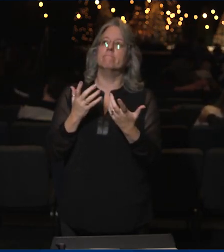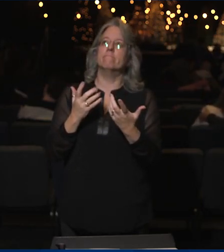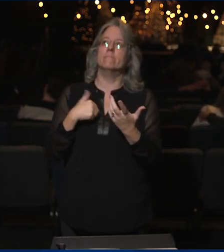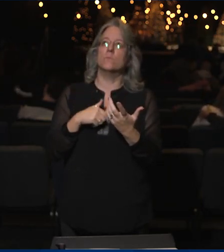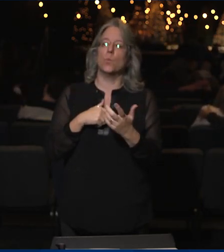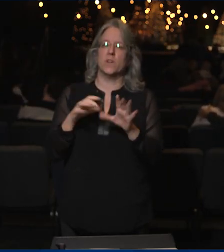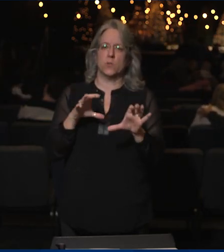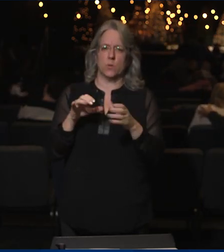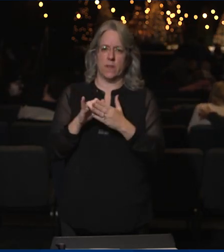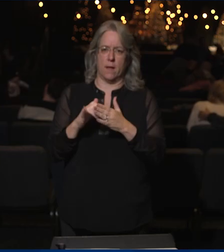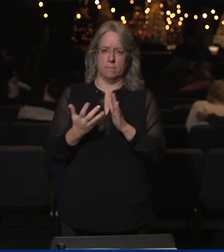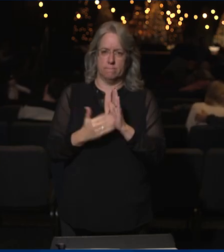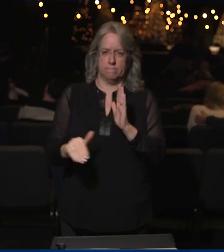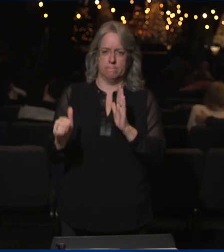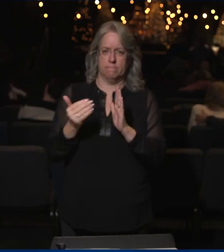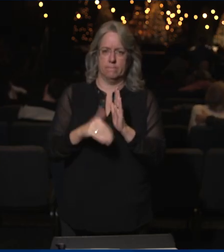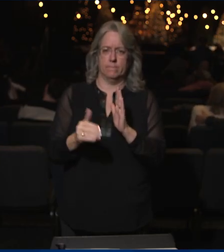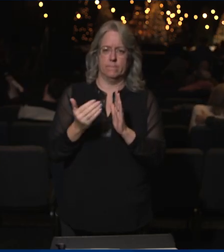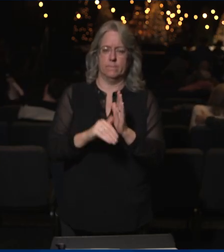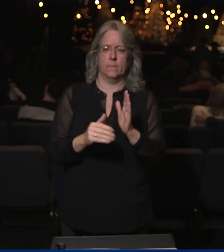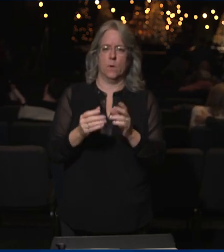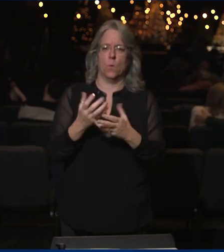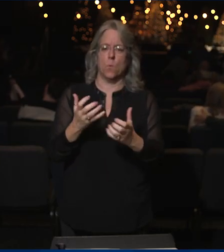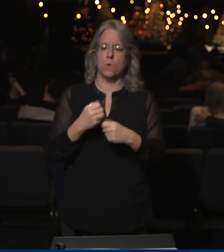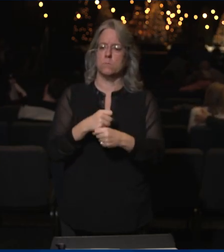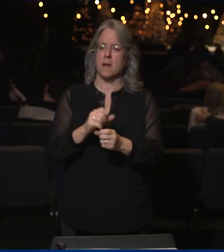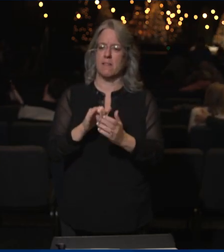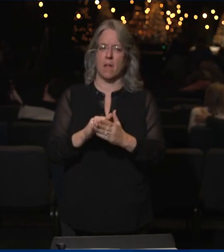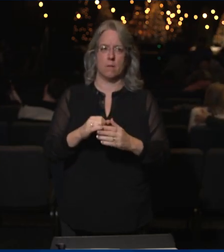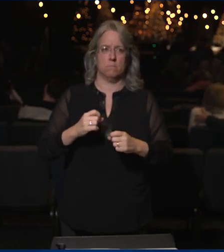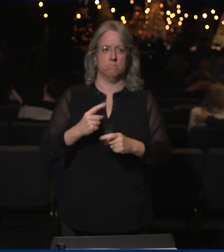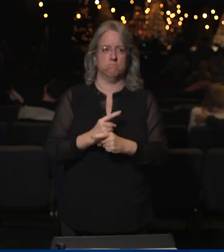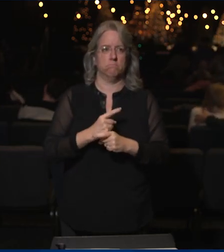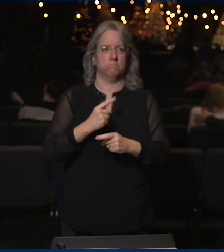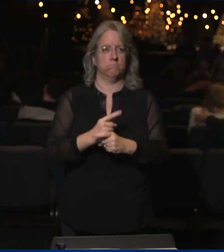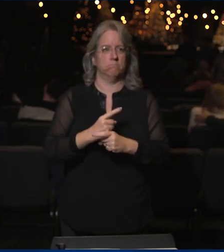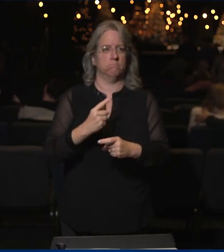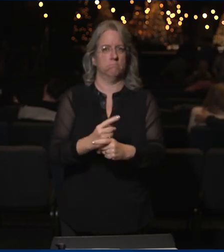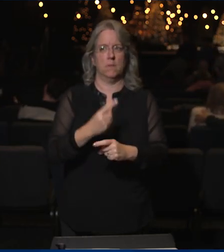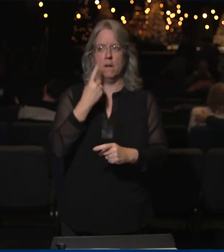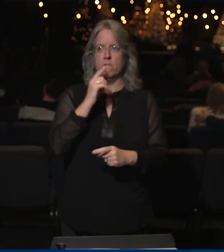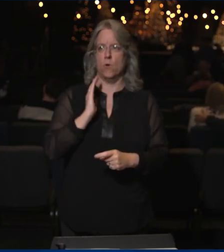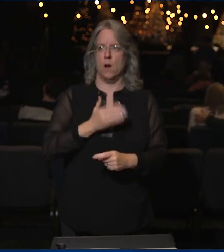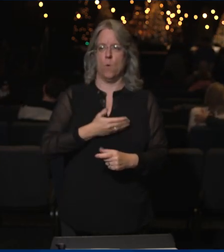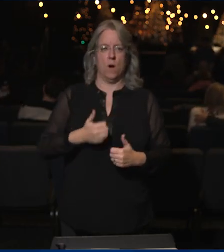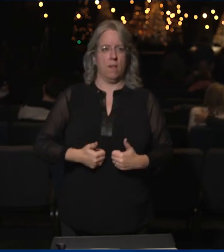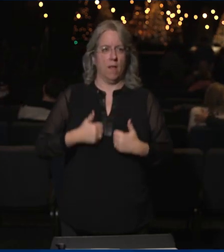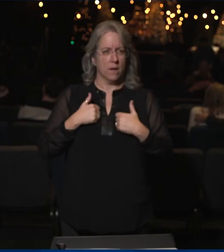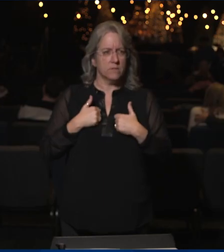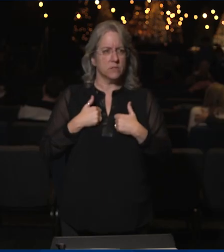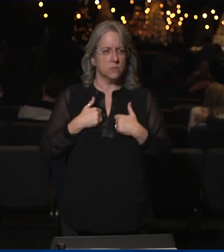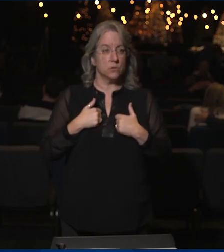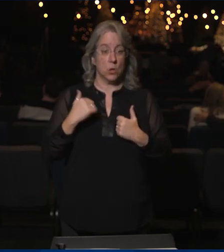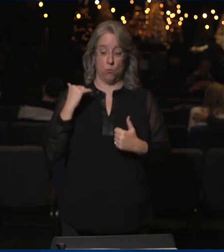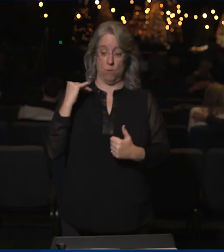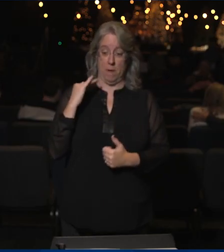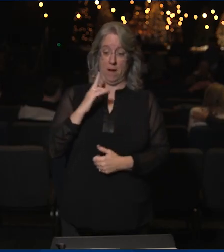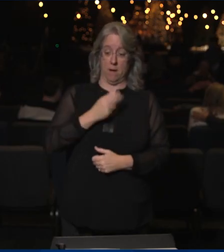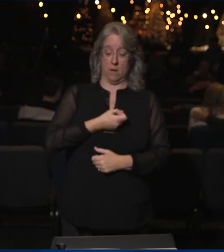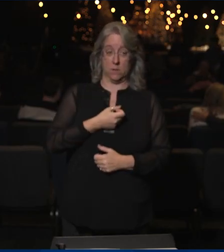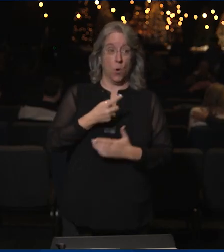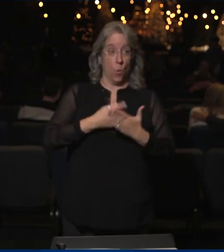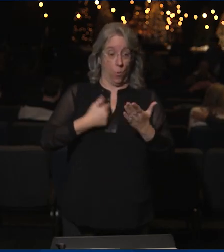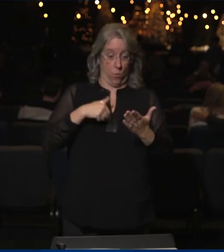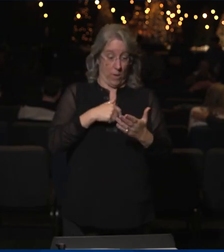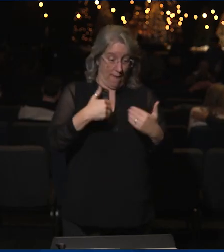time is a regular rhythm for our lives, to be reminded that what we have is not ours. In fact,